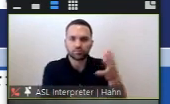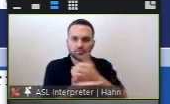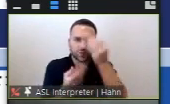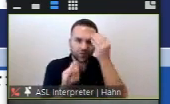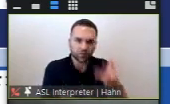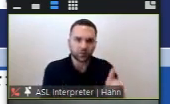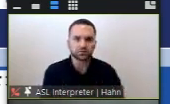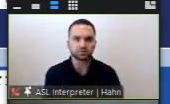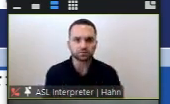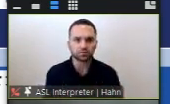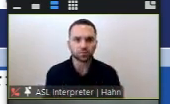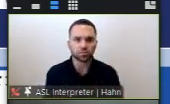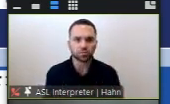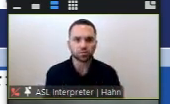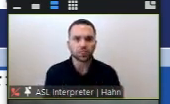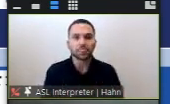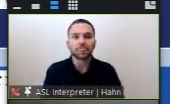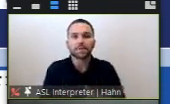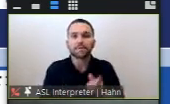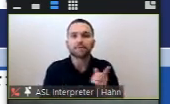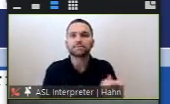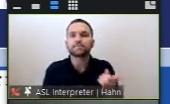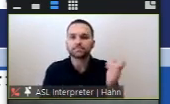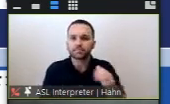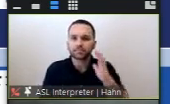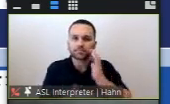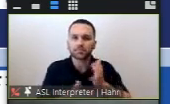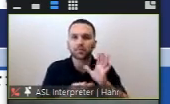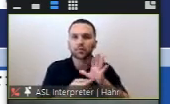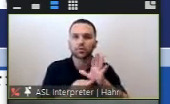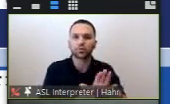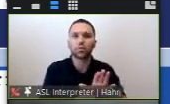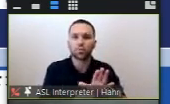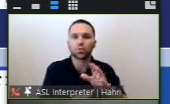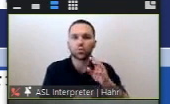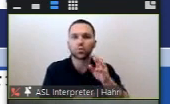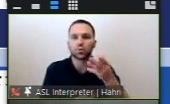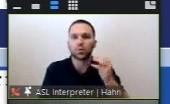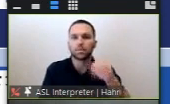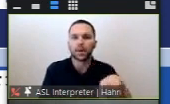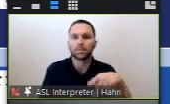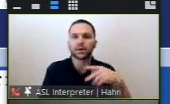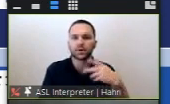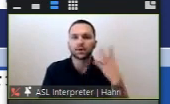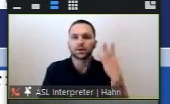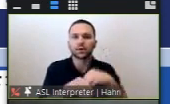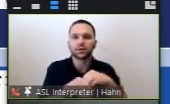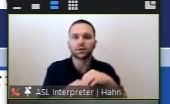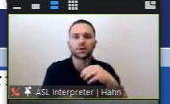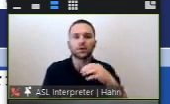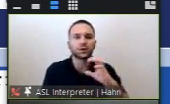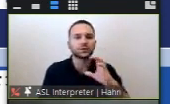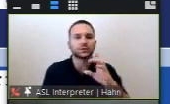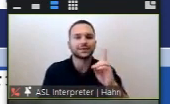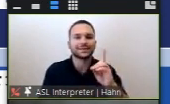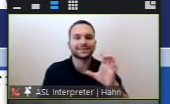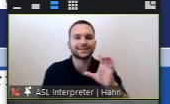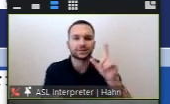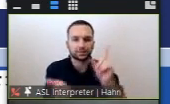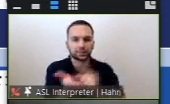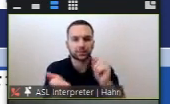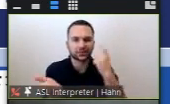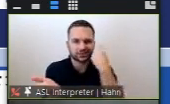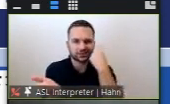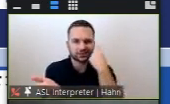So this slide shows a map that was included in a recent CDC MMWR publication that